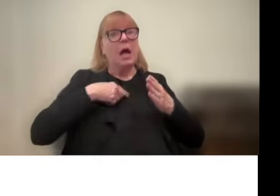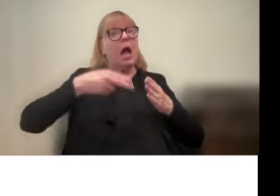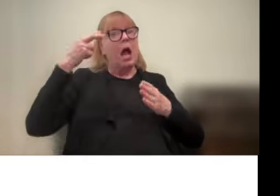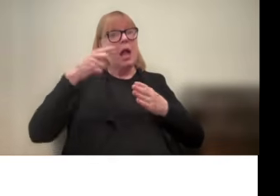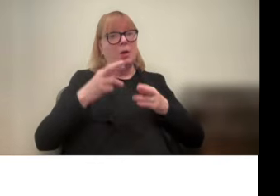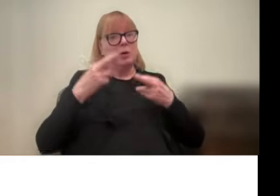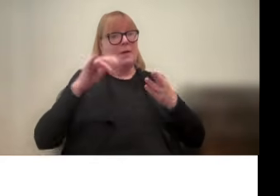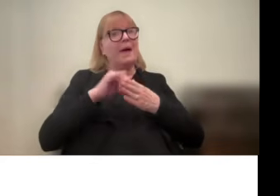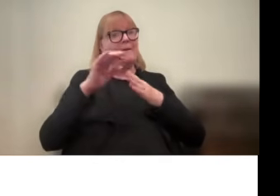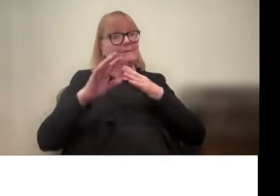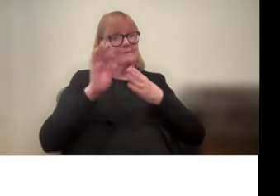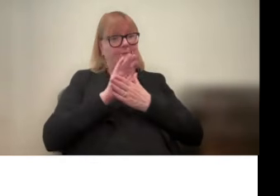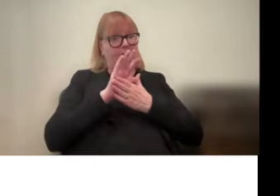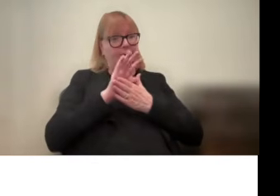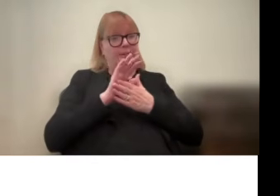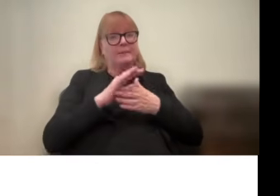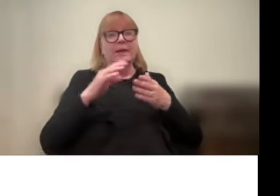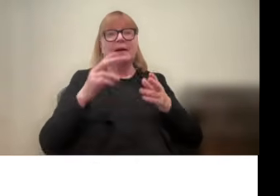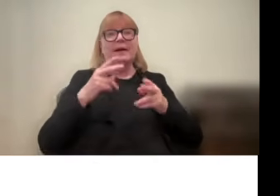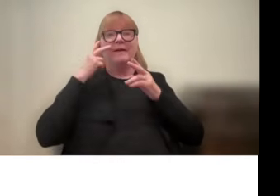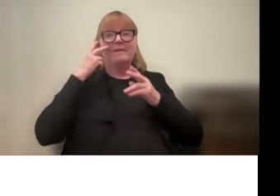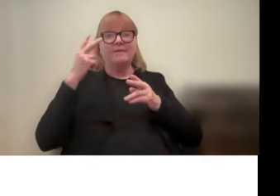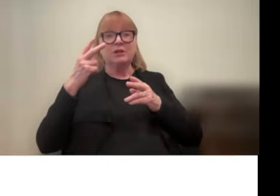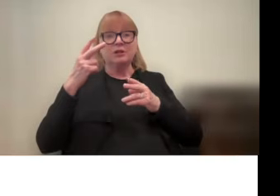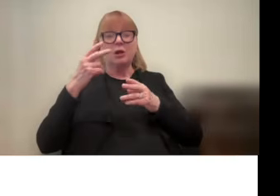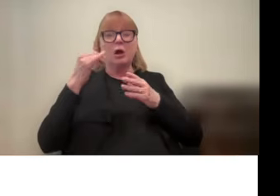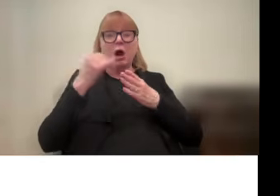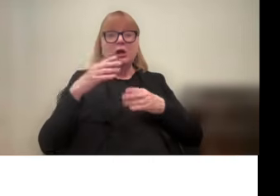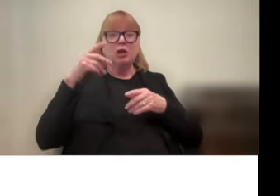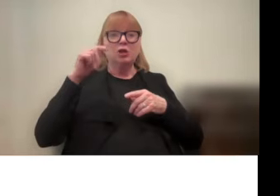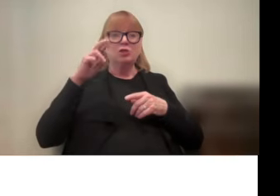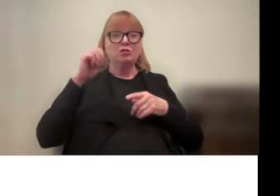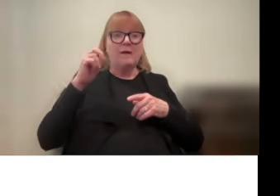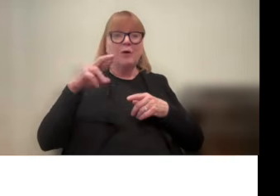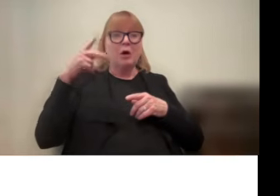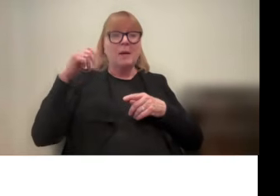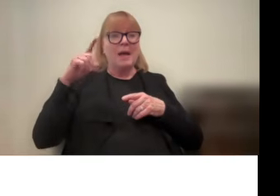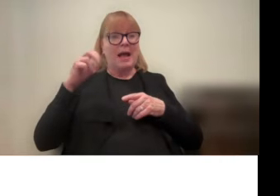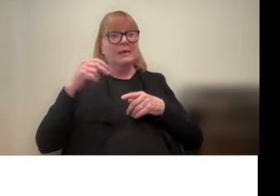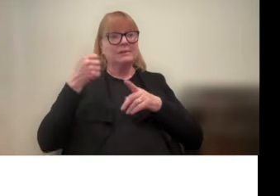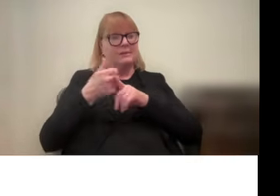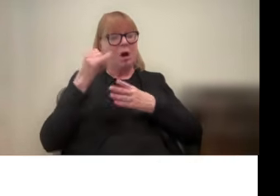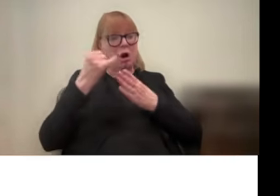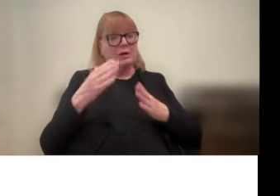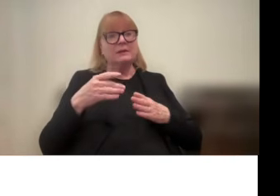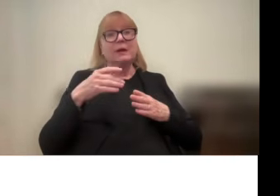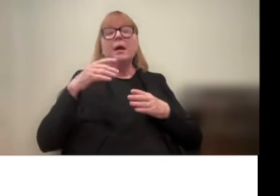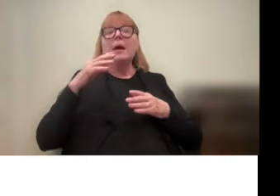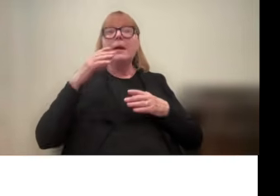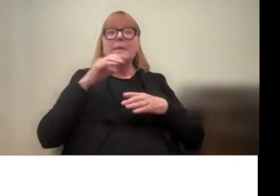film. Visual artist and geographer Trevor Paglen investigates the invisible power structures